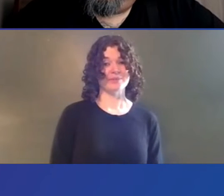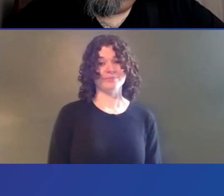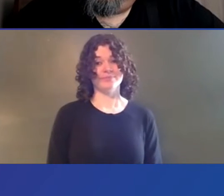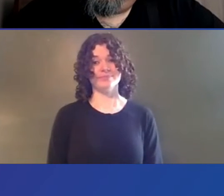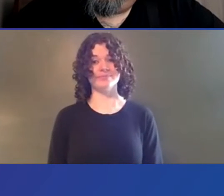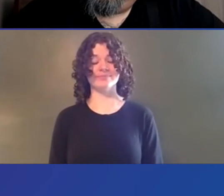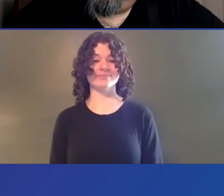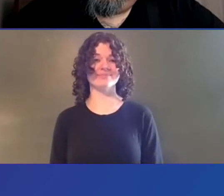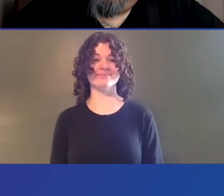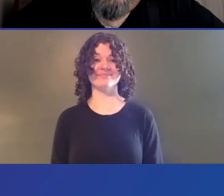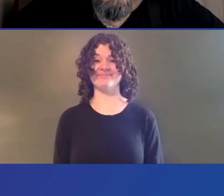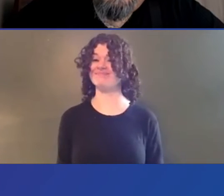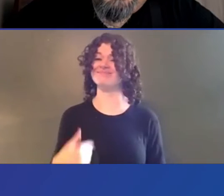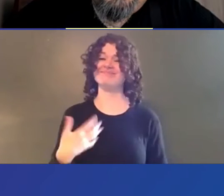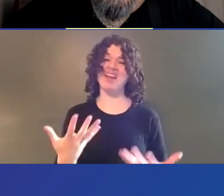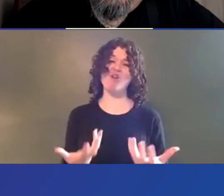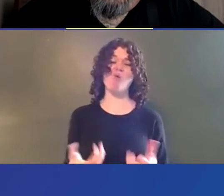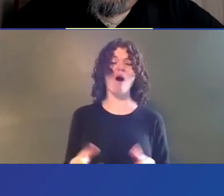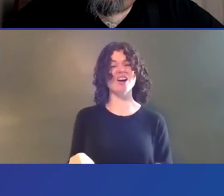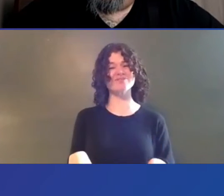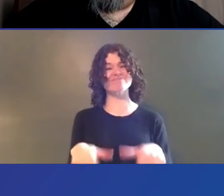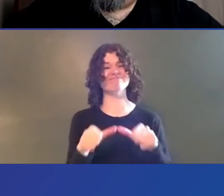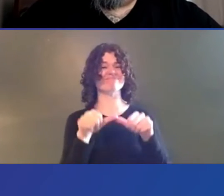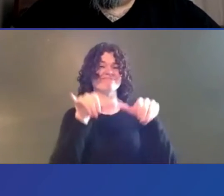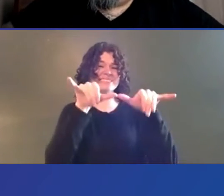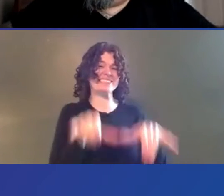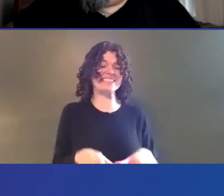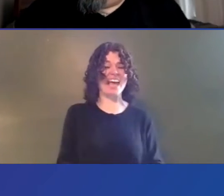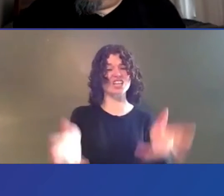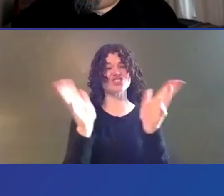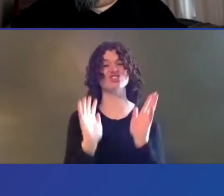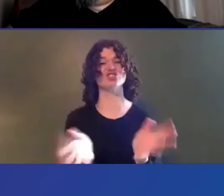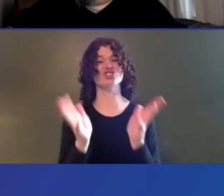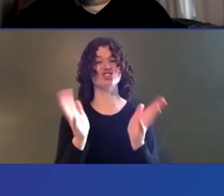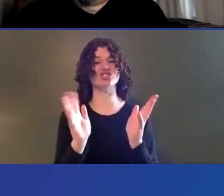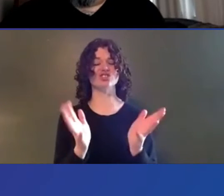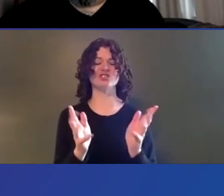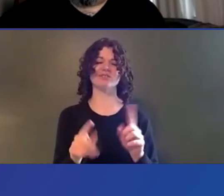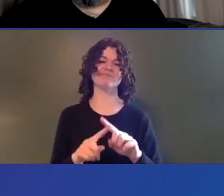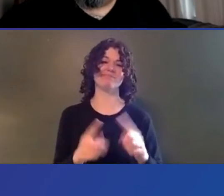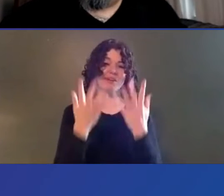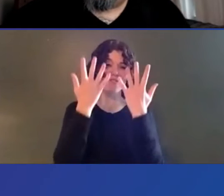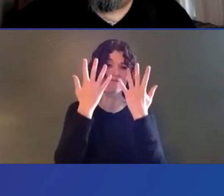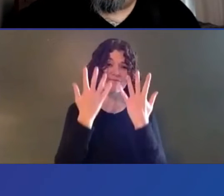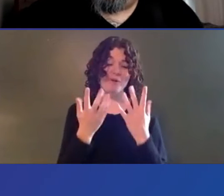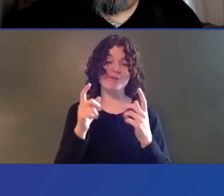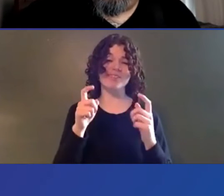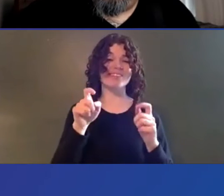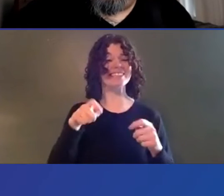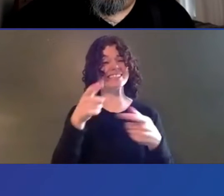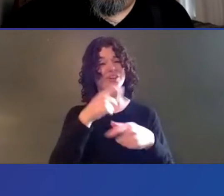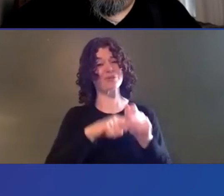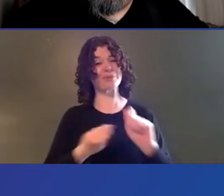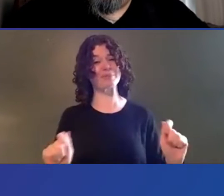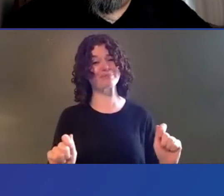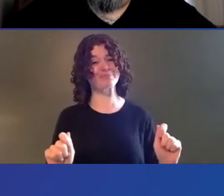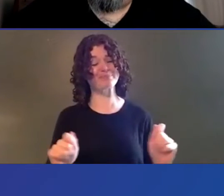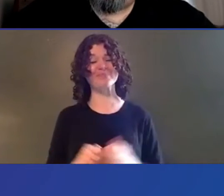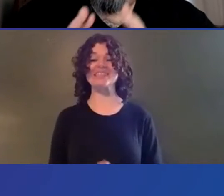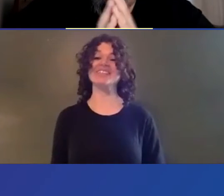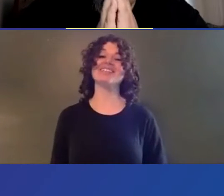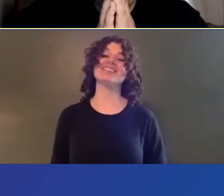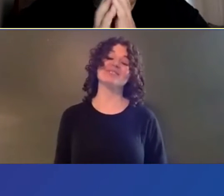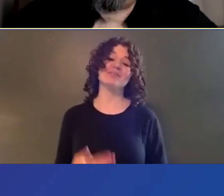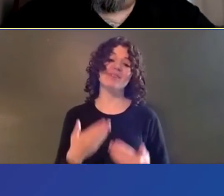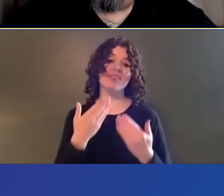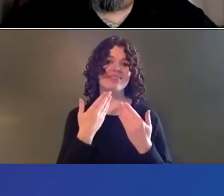We could do this all day. Yeah. That is not an option. So thank you both very, very much